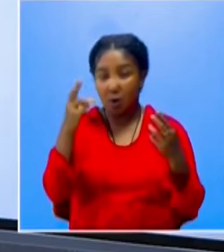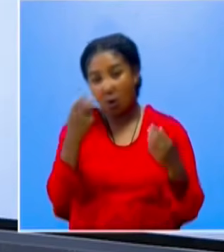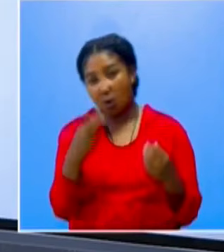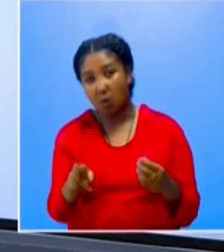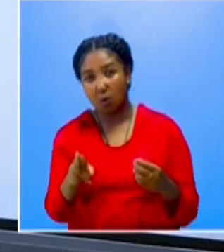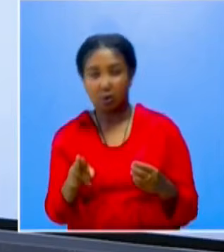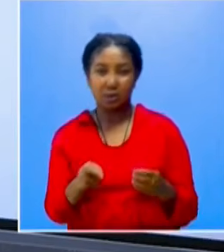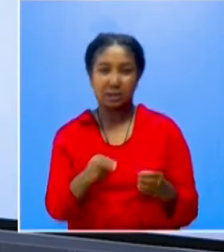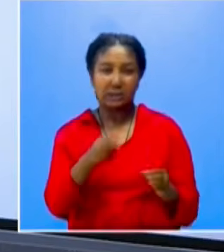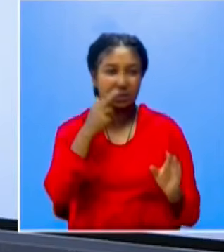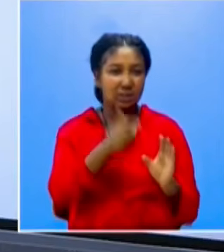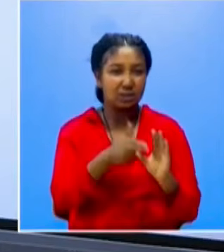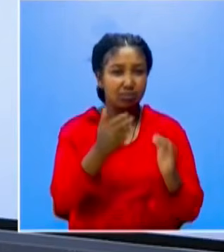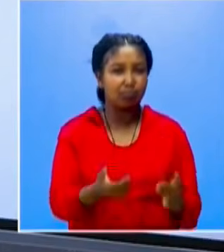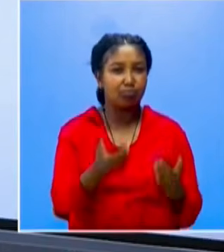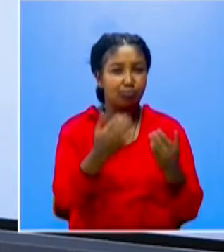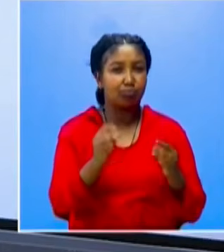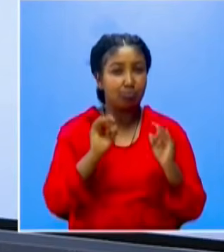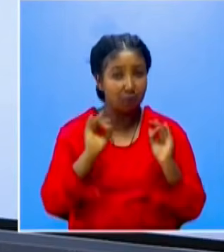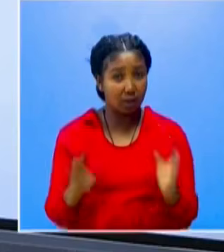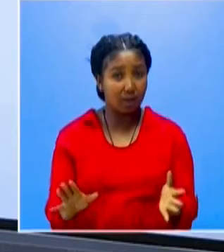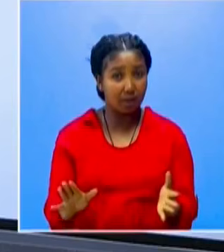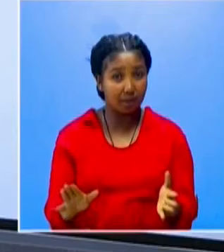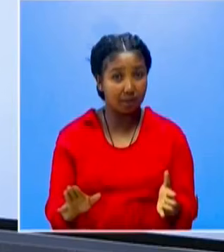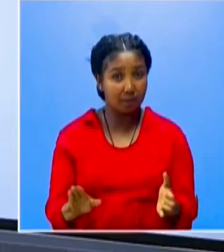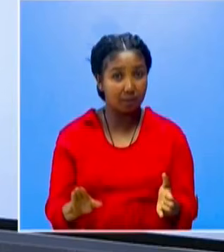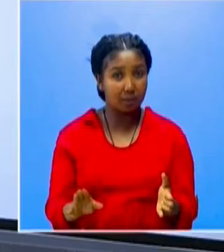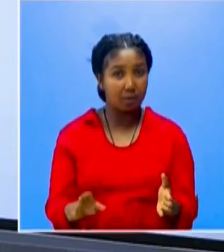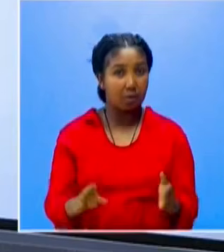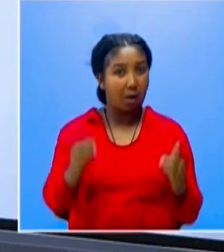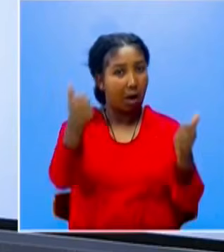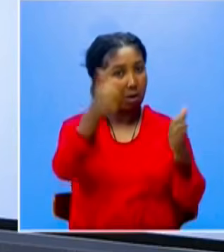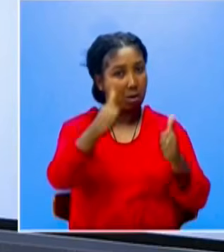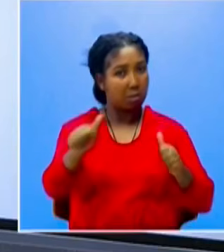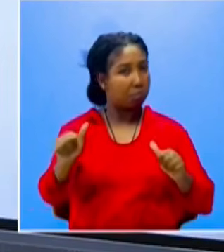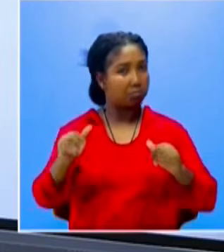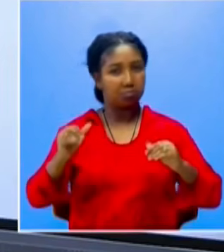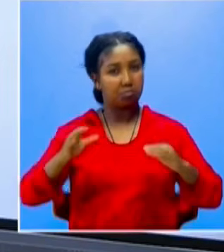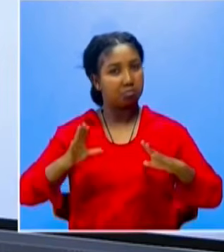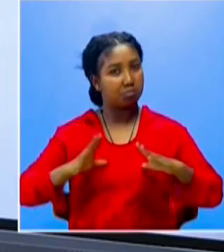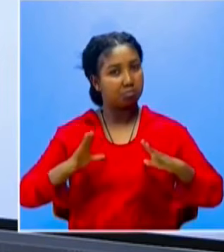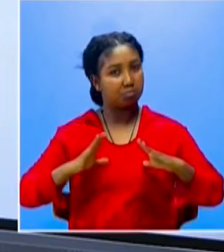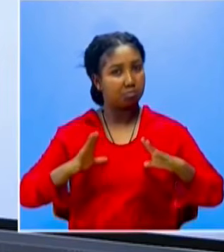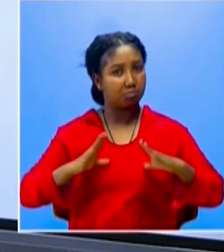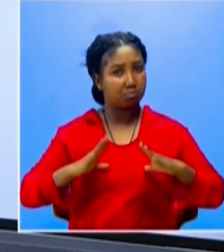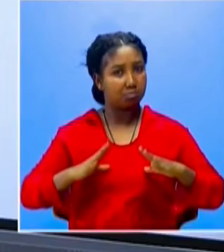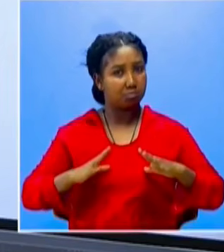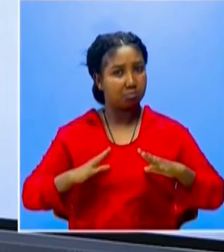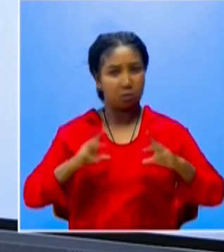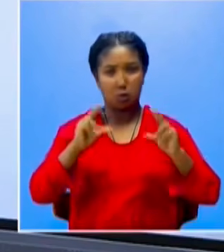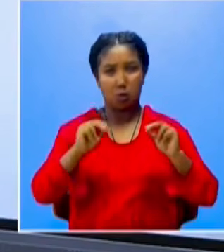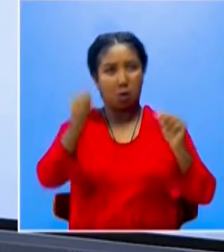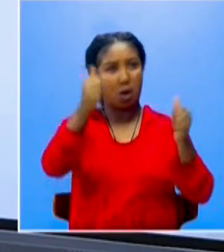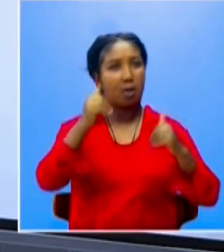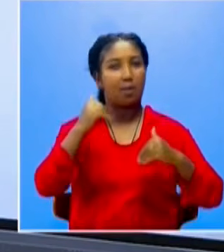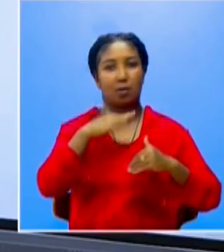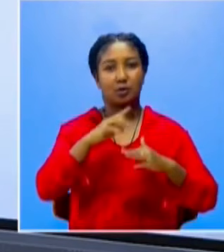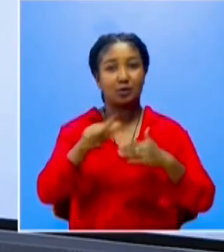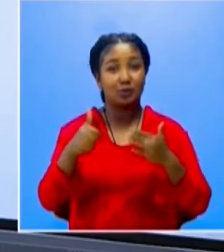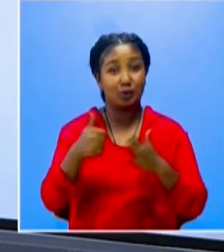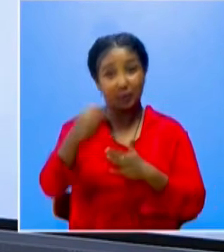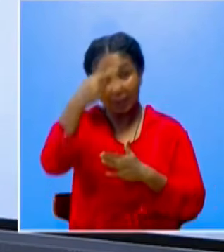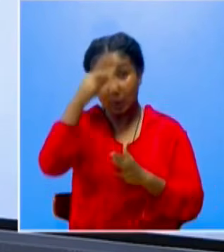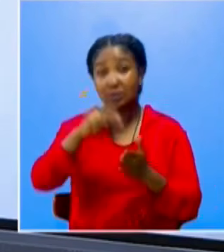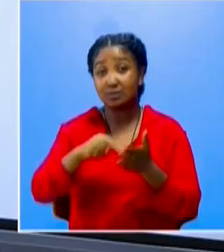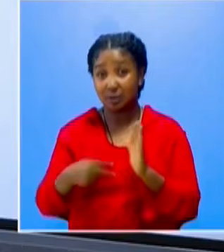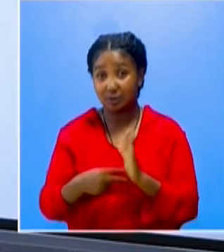if there was no smoke of cars, yes, there wouldn't be what? There wouldn't be air pollution. So, cause